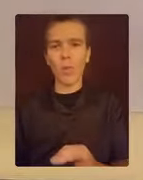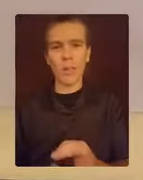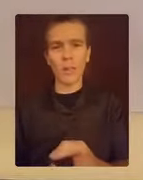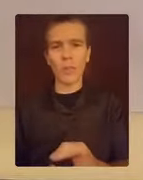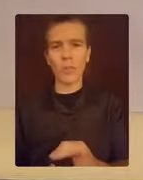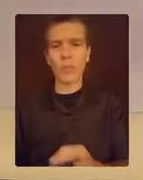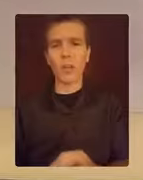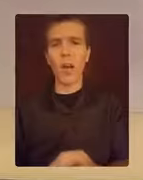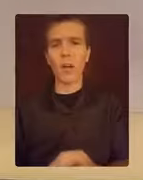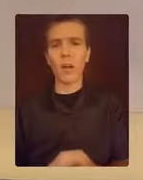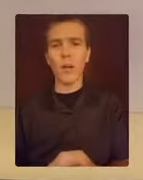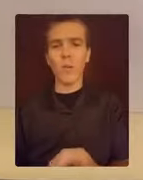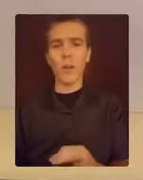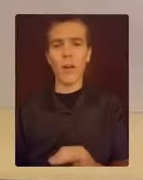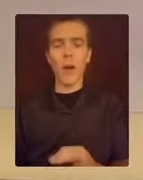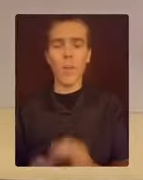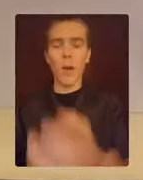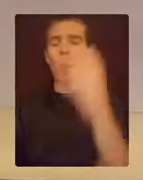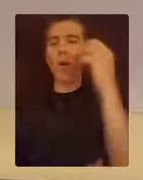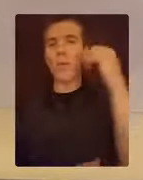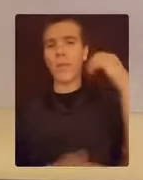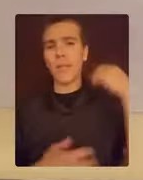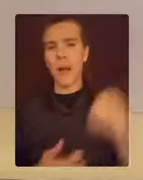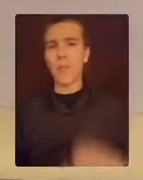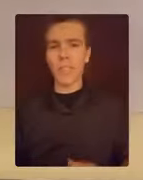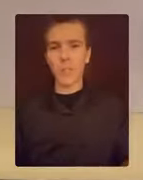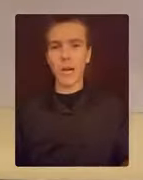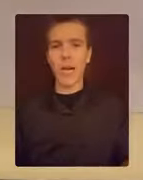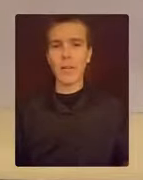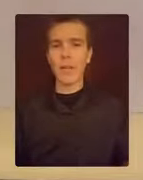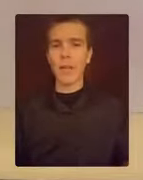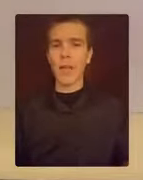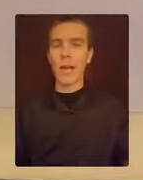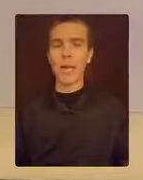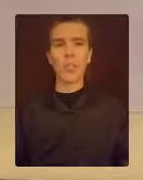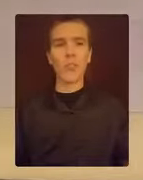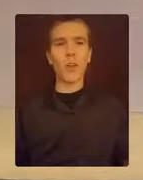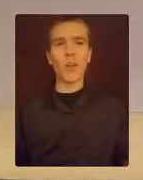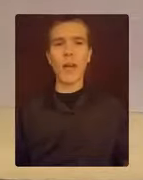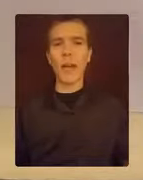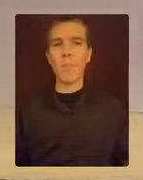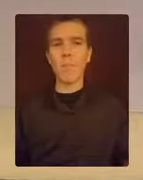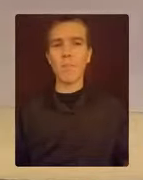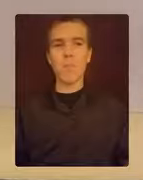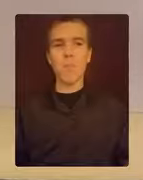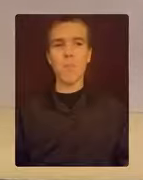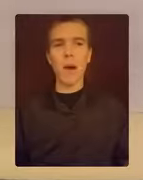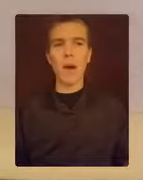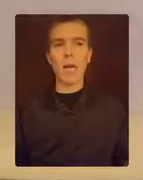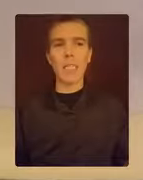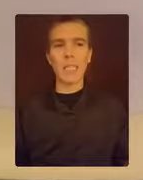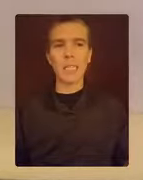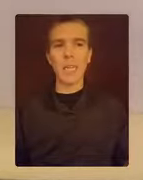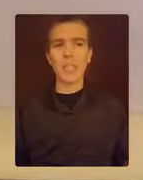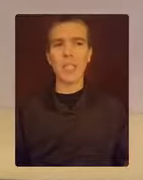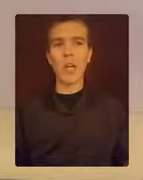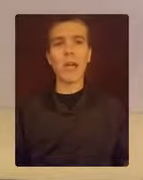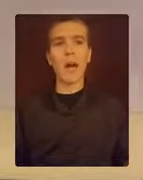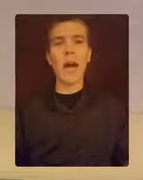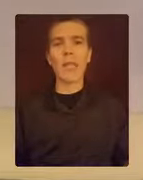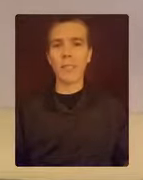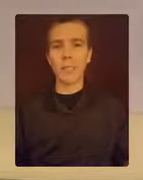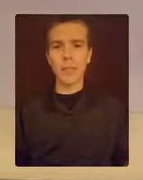cold electrical shock went up my arm and down my spine. And it just felt like my skin